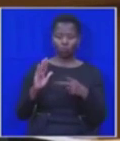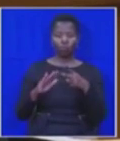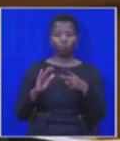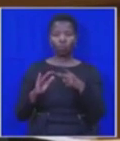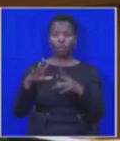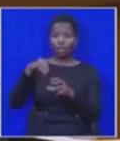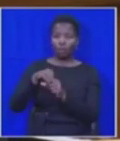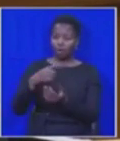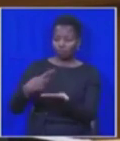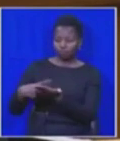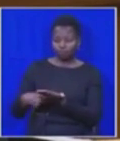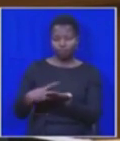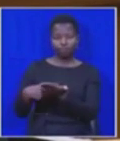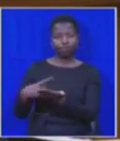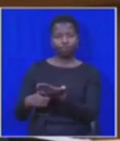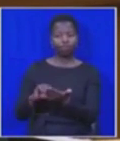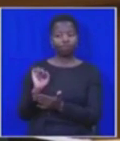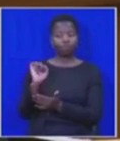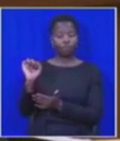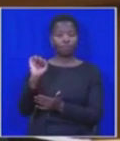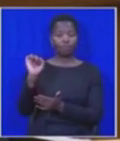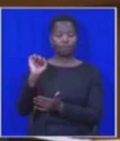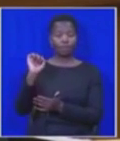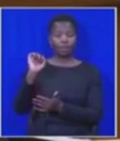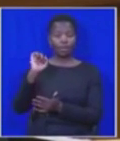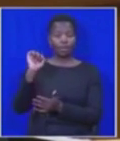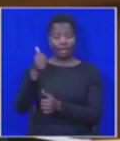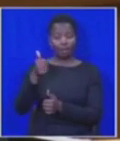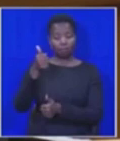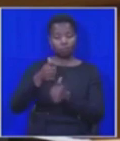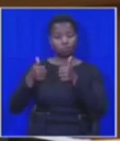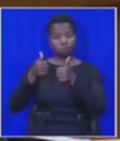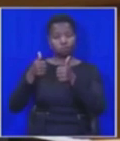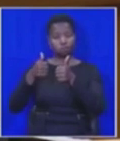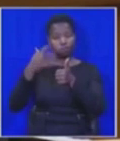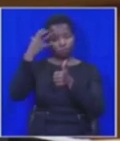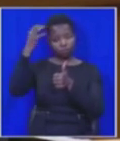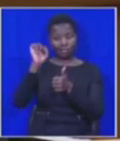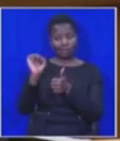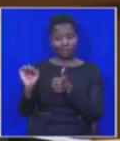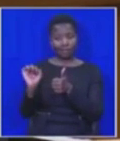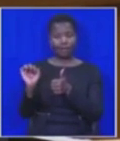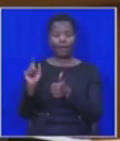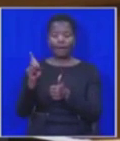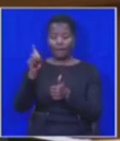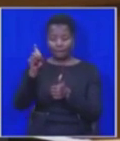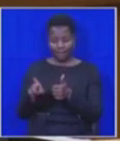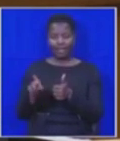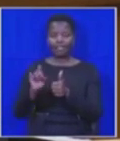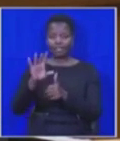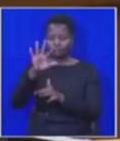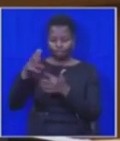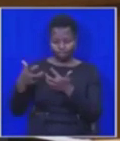engagement they choose to embark upon will have to be within the